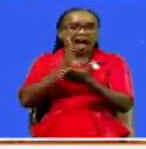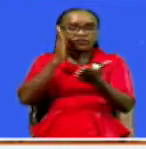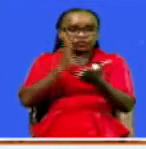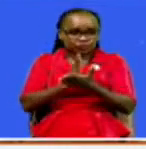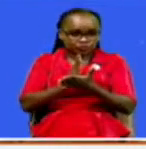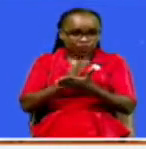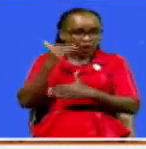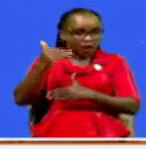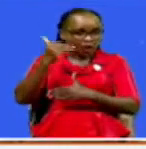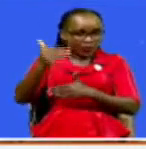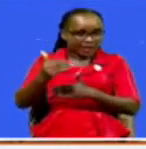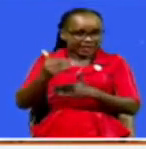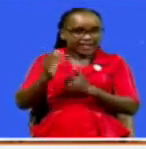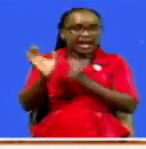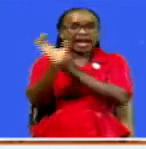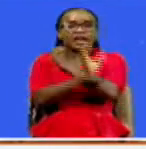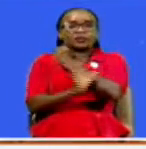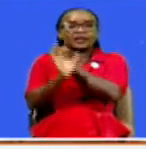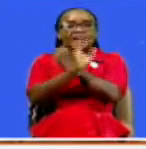and bear true allegiance